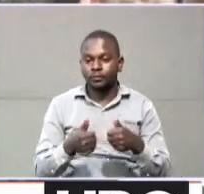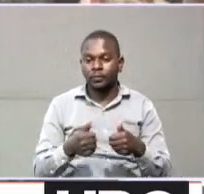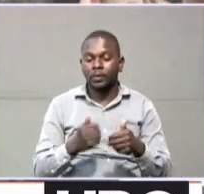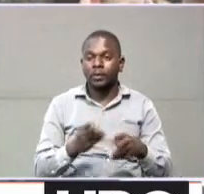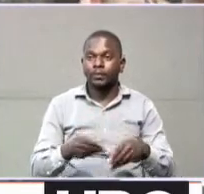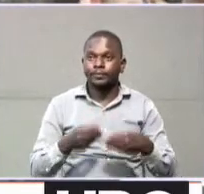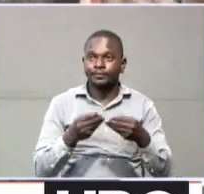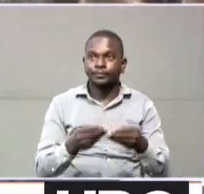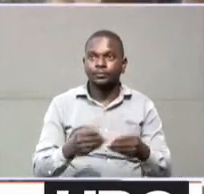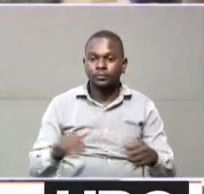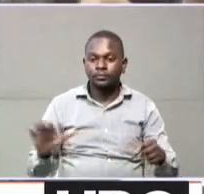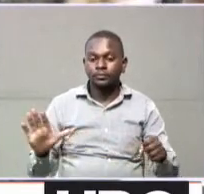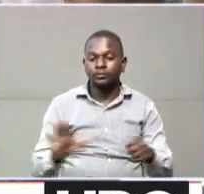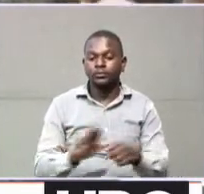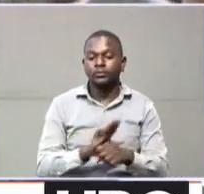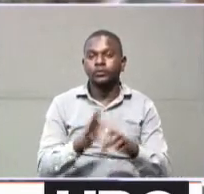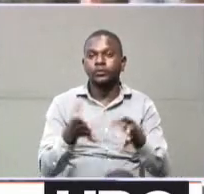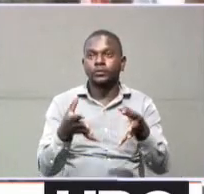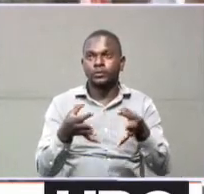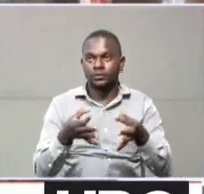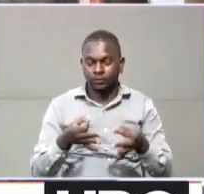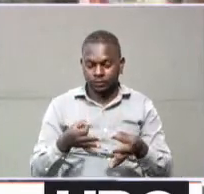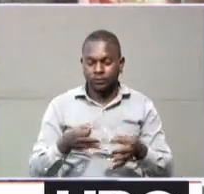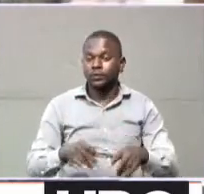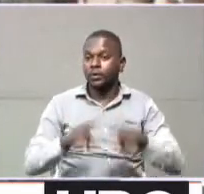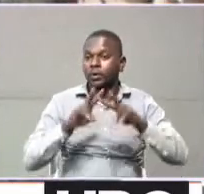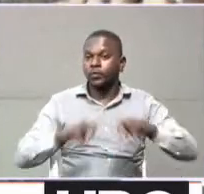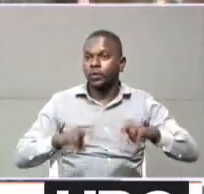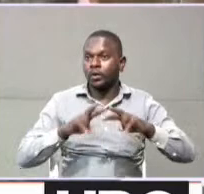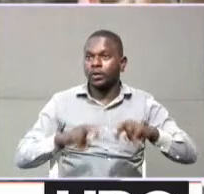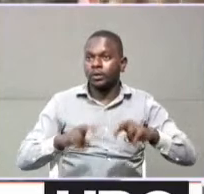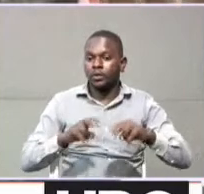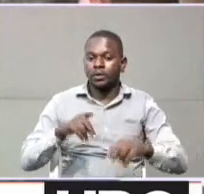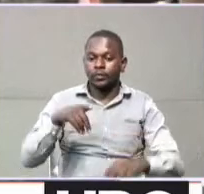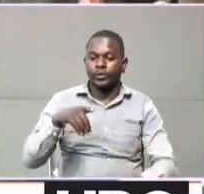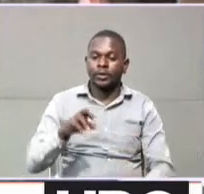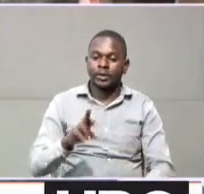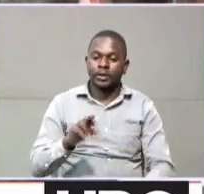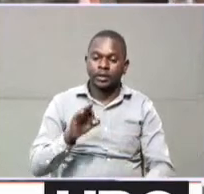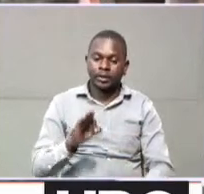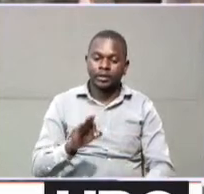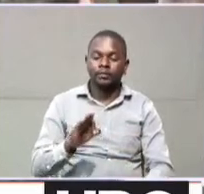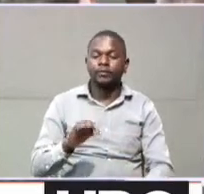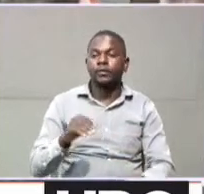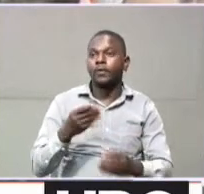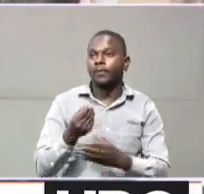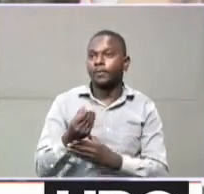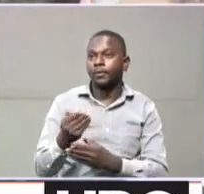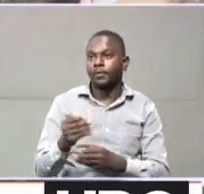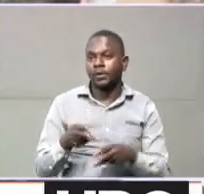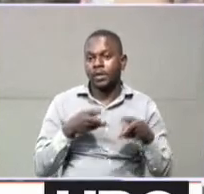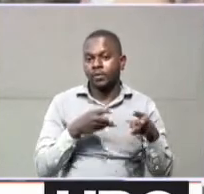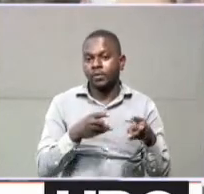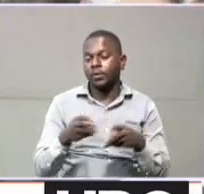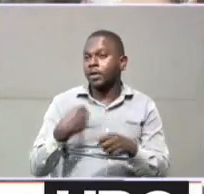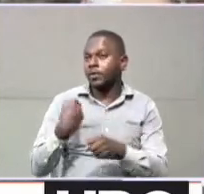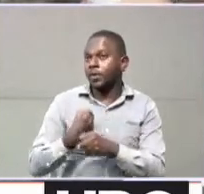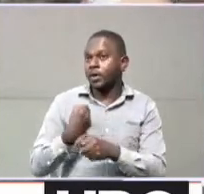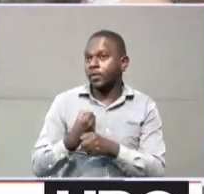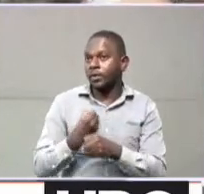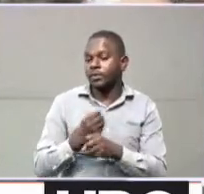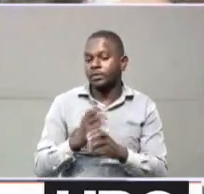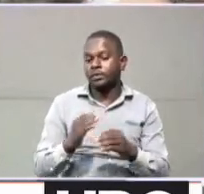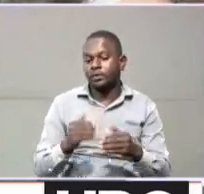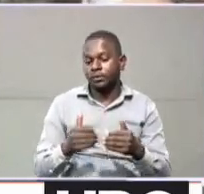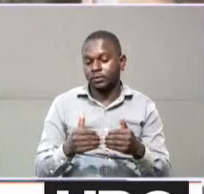provide full accountability and traceability for prf funds so the system is already working